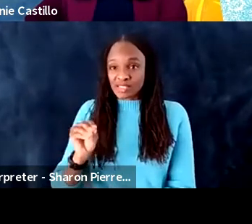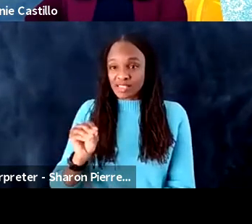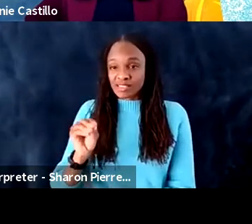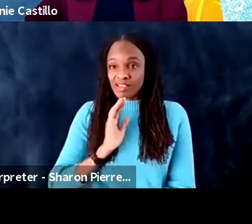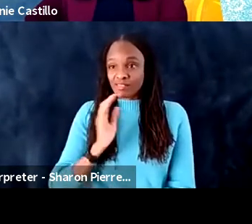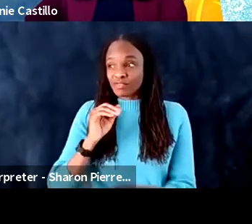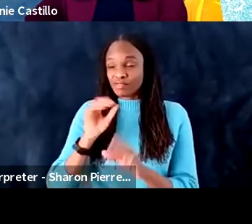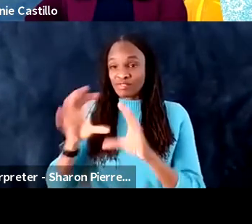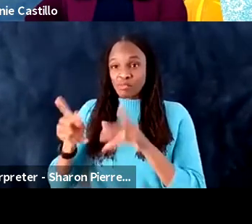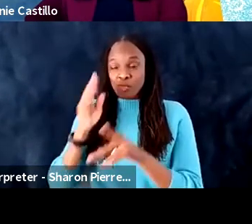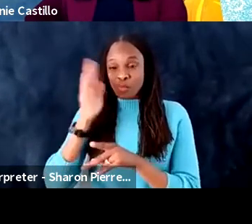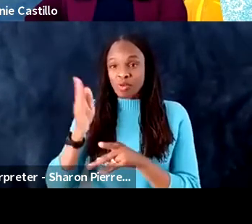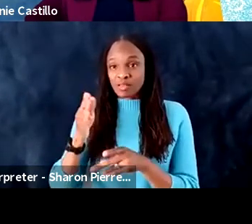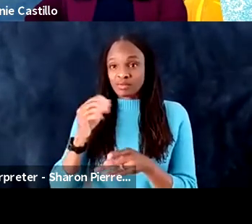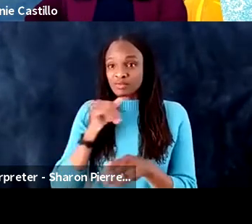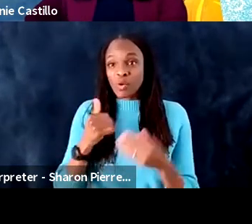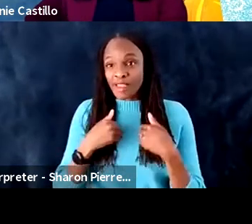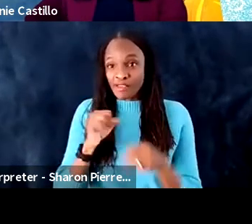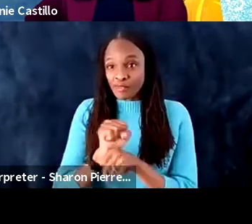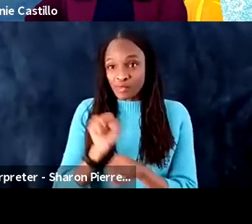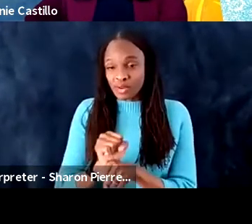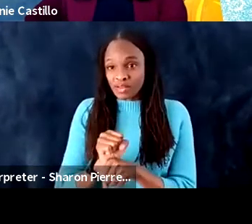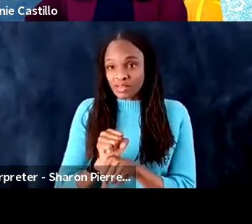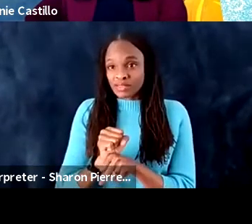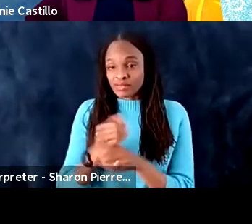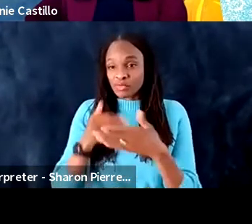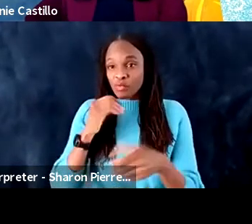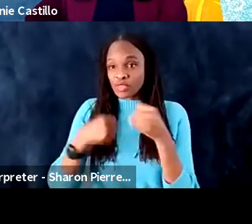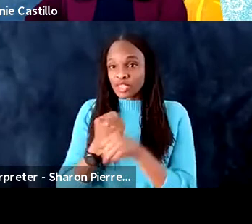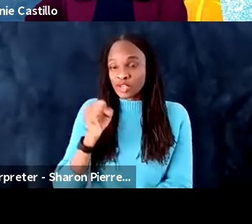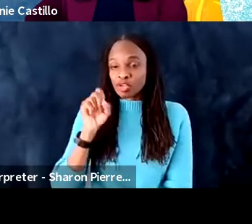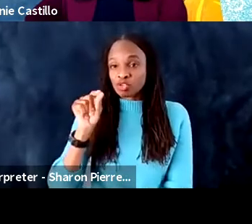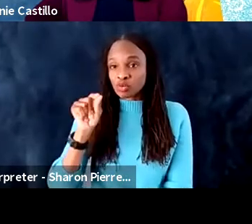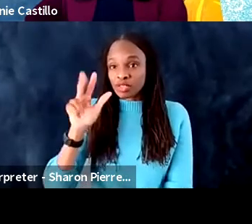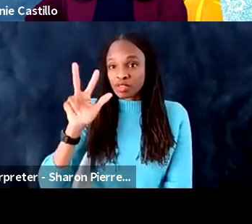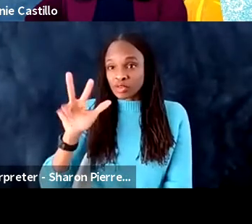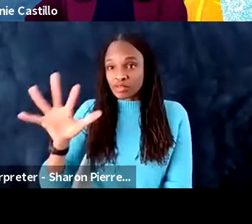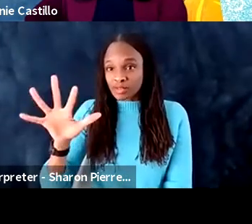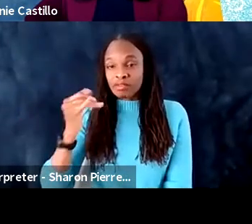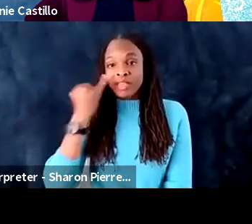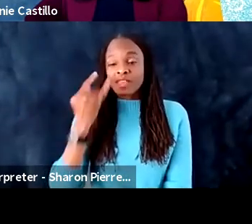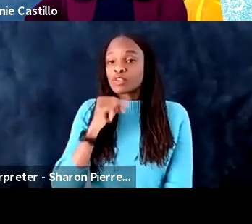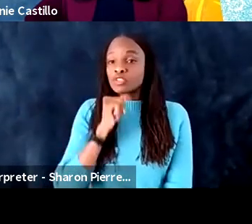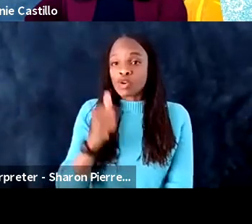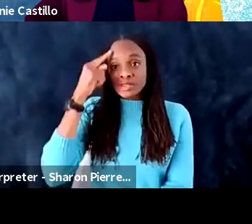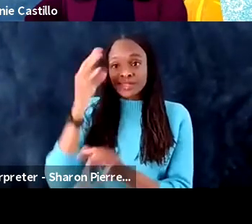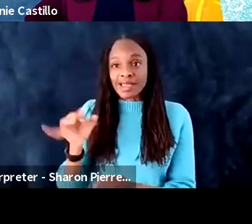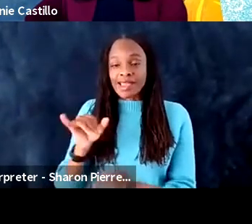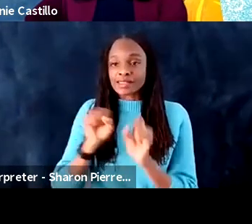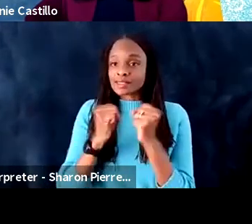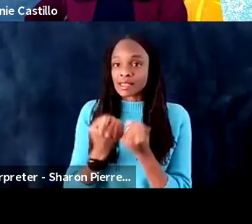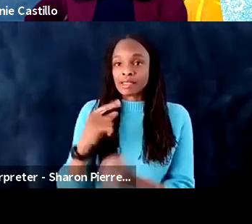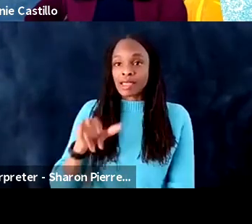2035, if we don't decide as a society that we're going to take that issue